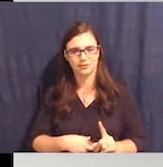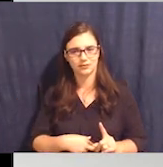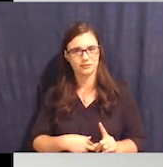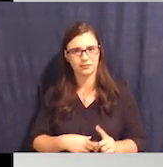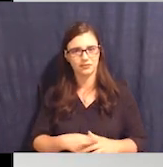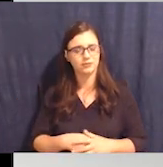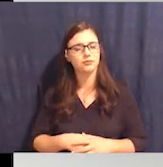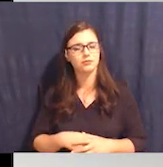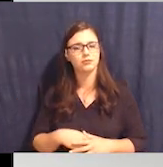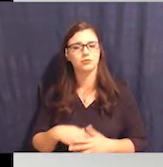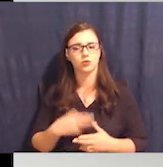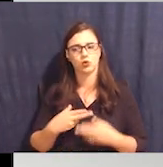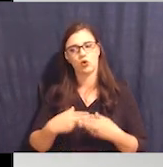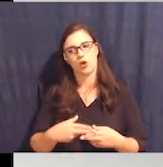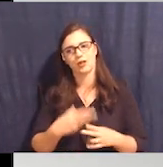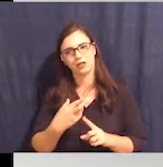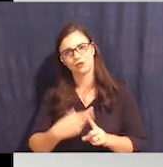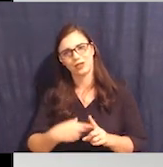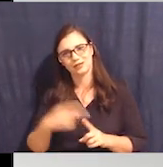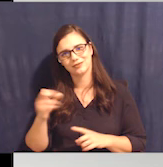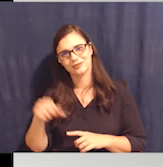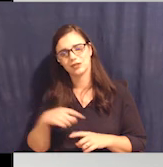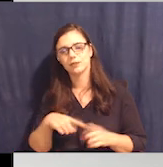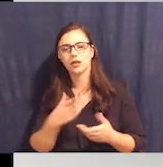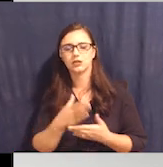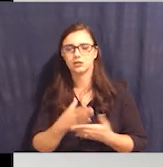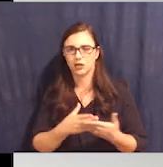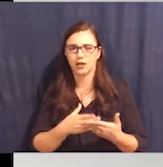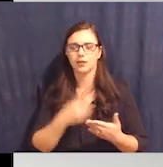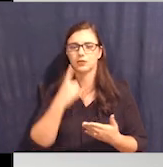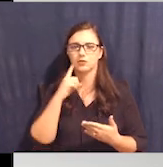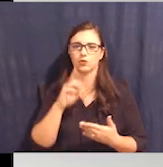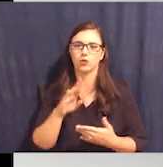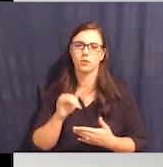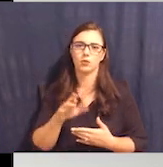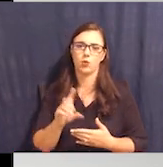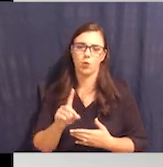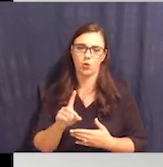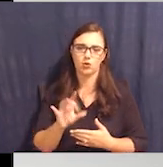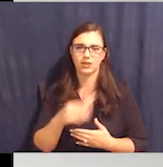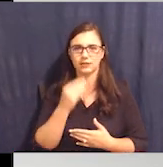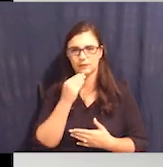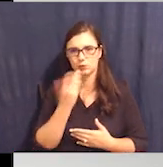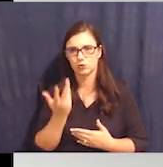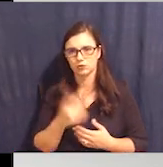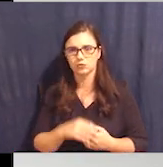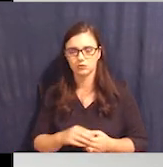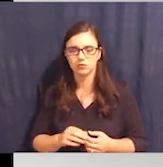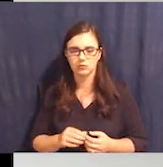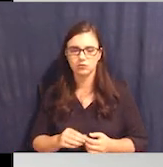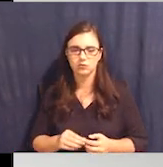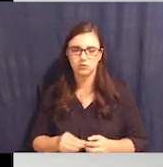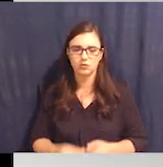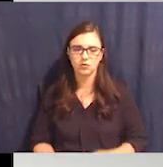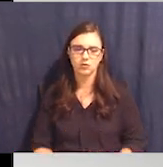for rent, even though you're calling it rent. Some of it is for board, which is